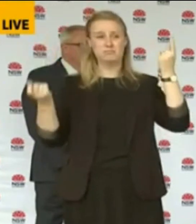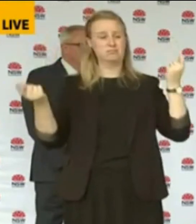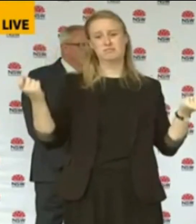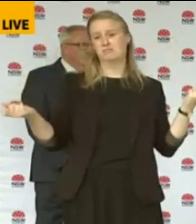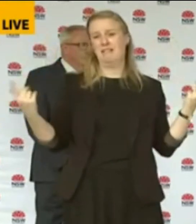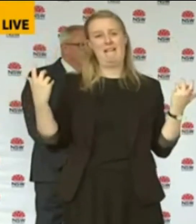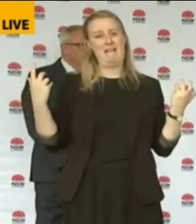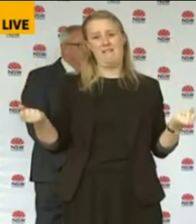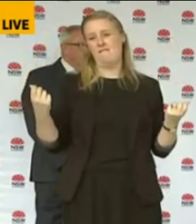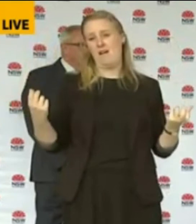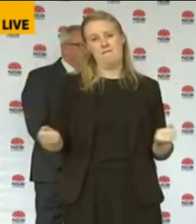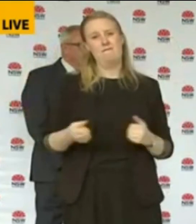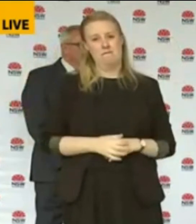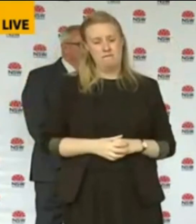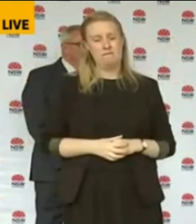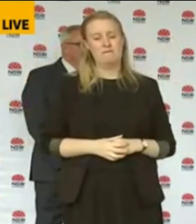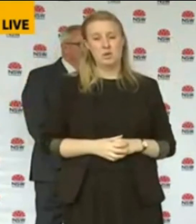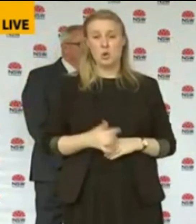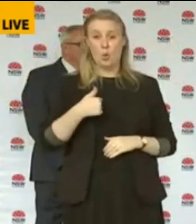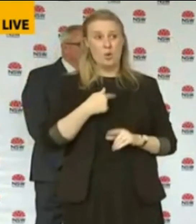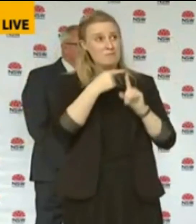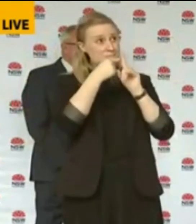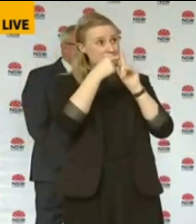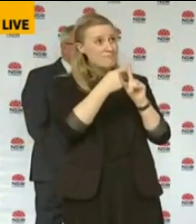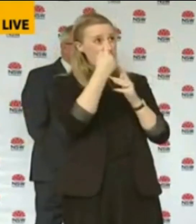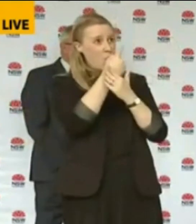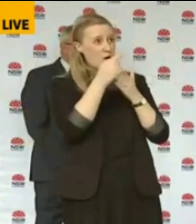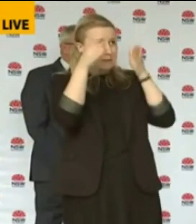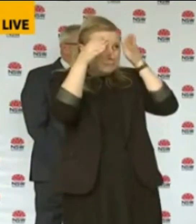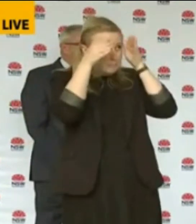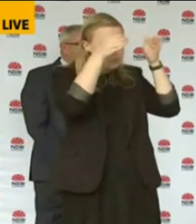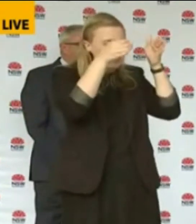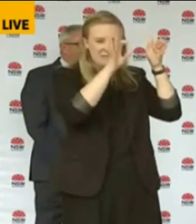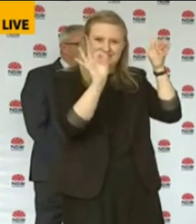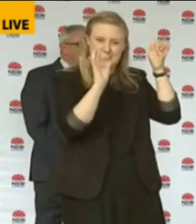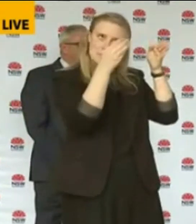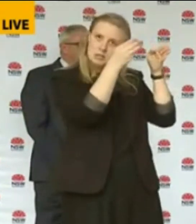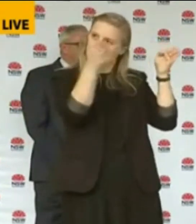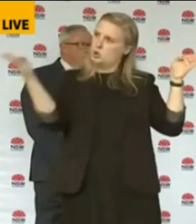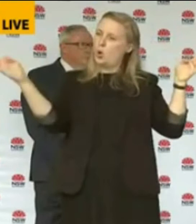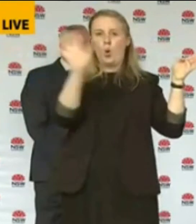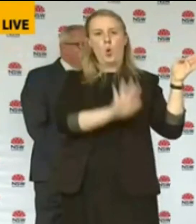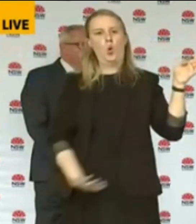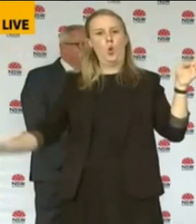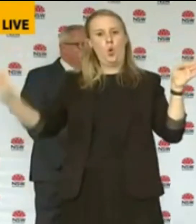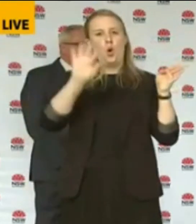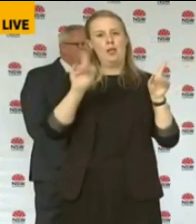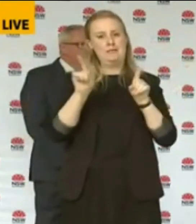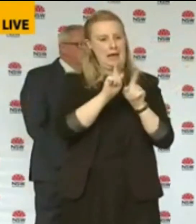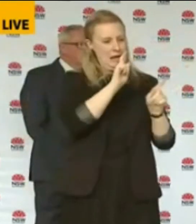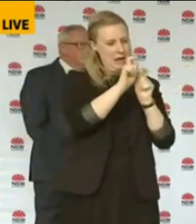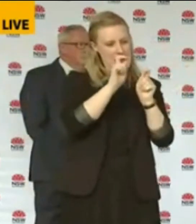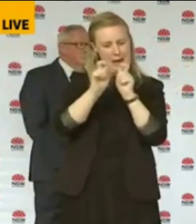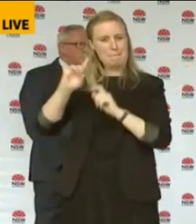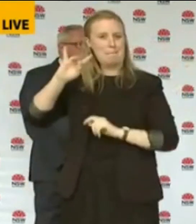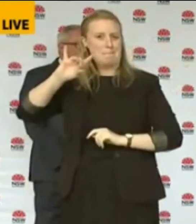to ensuring that we keep our citizens safe, and we take a sort of universal